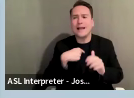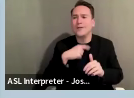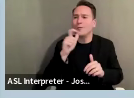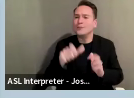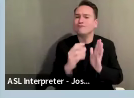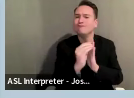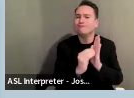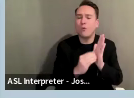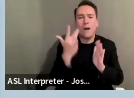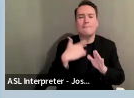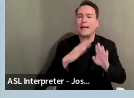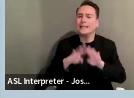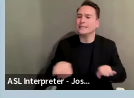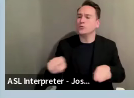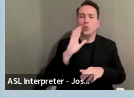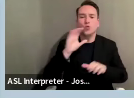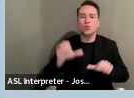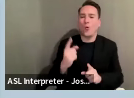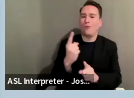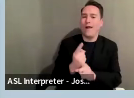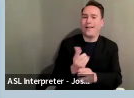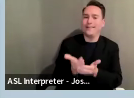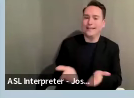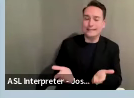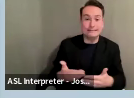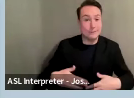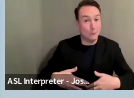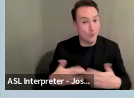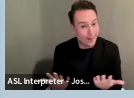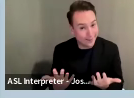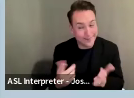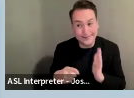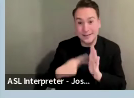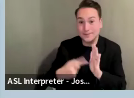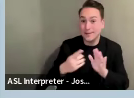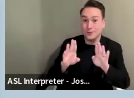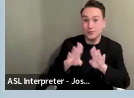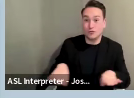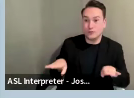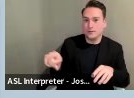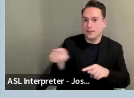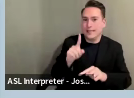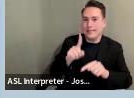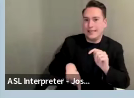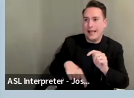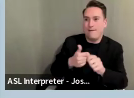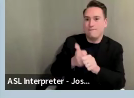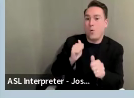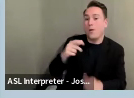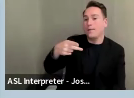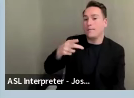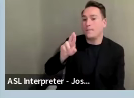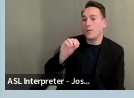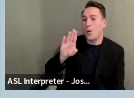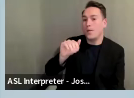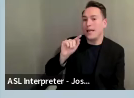writing because my children will do the right thing. Well, sometimes children can't avoid probate, and we will touch upon